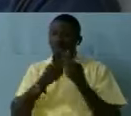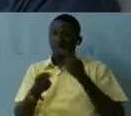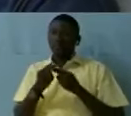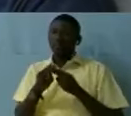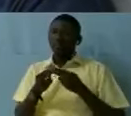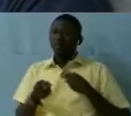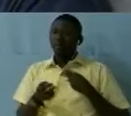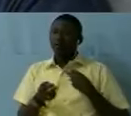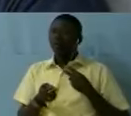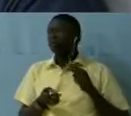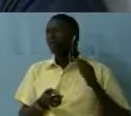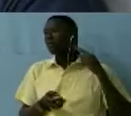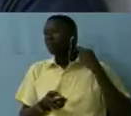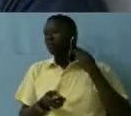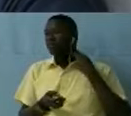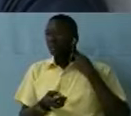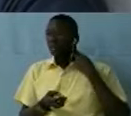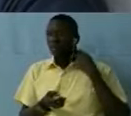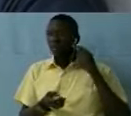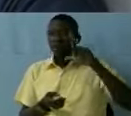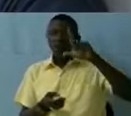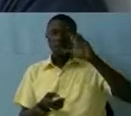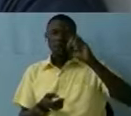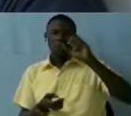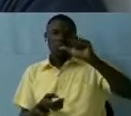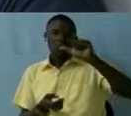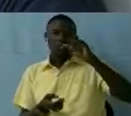my viral load decreased.